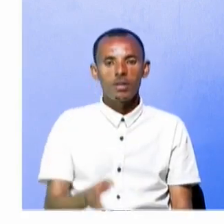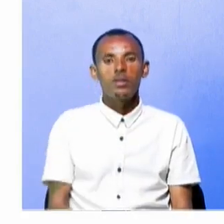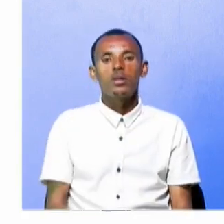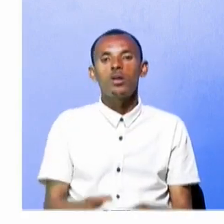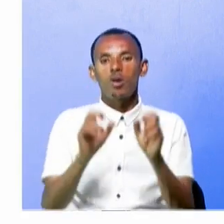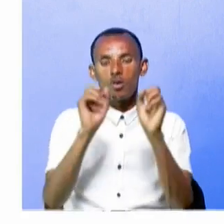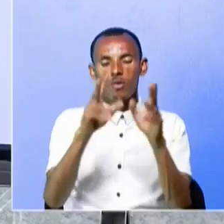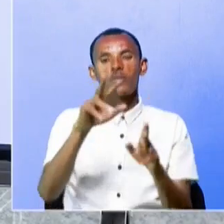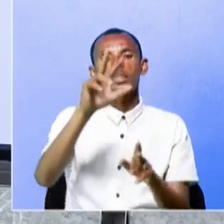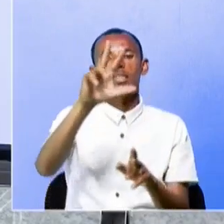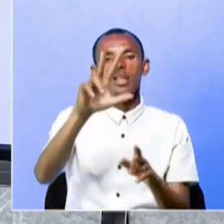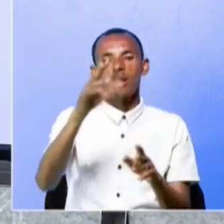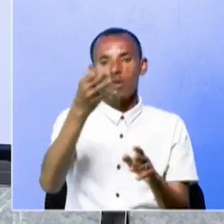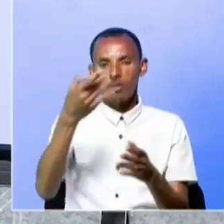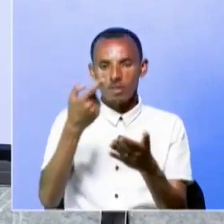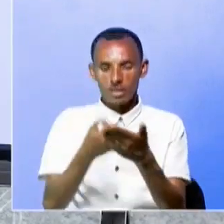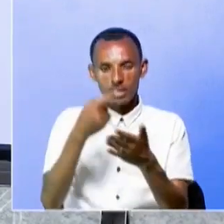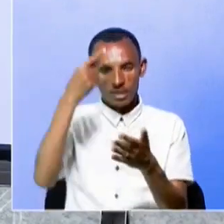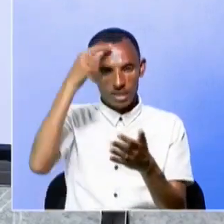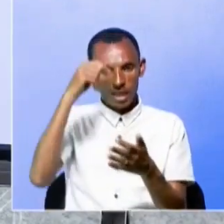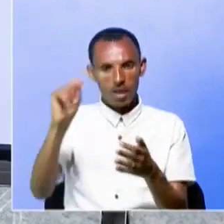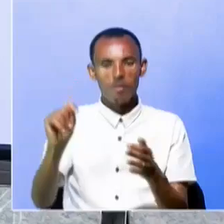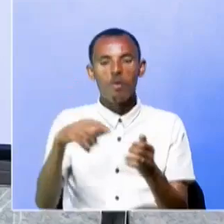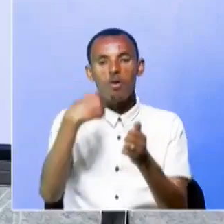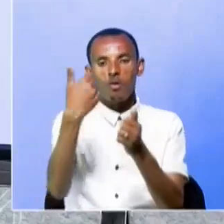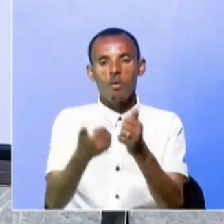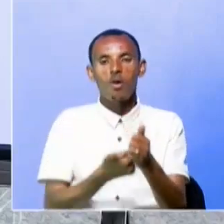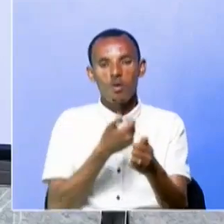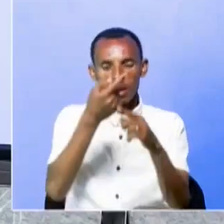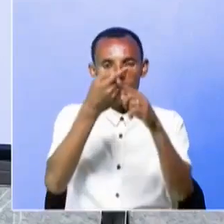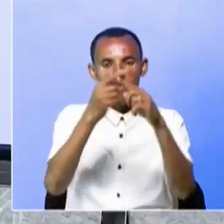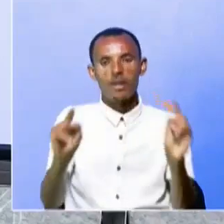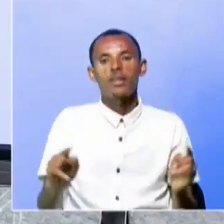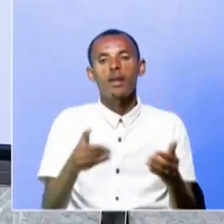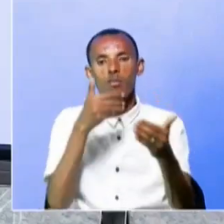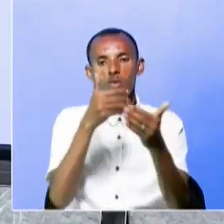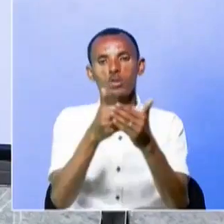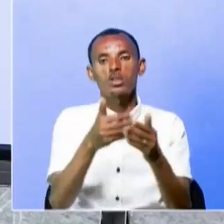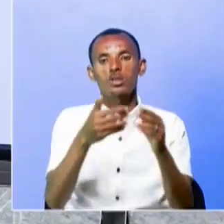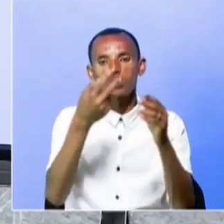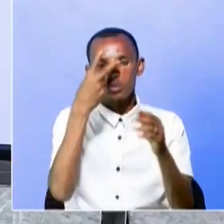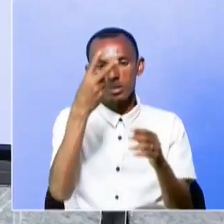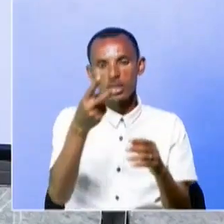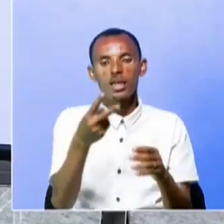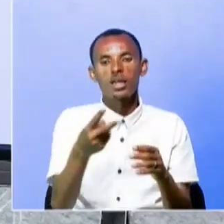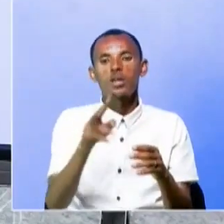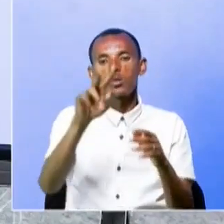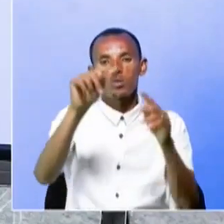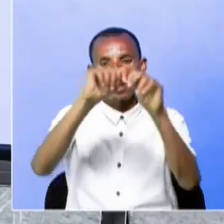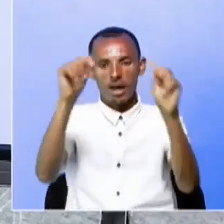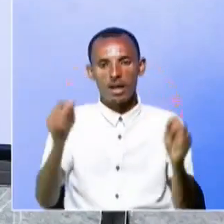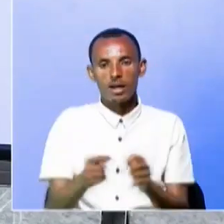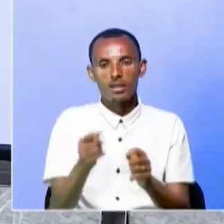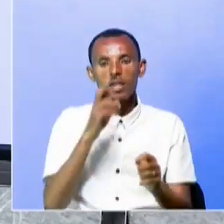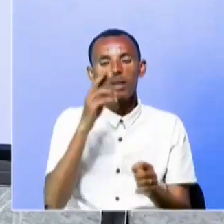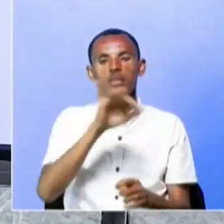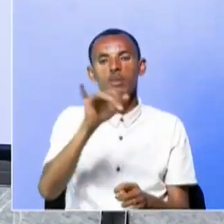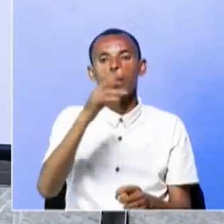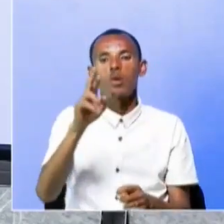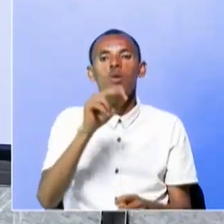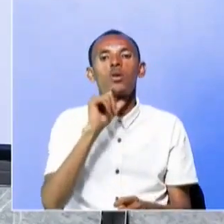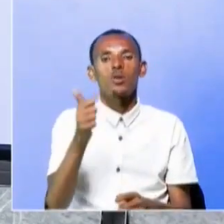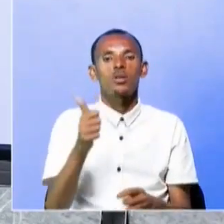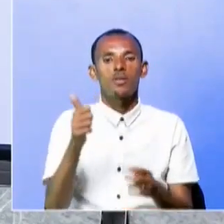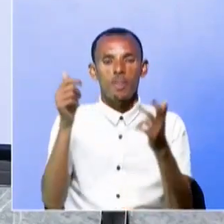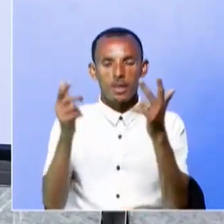So three of these theorems follows different approach to check whether two triangles are similar. So the